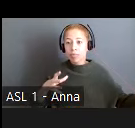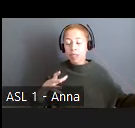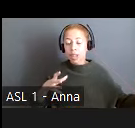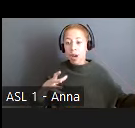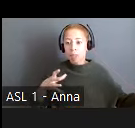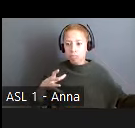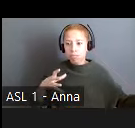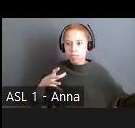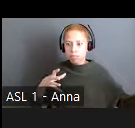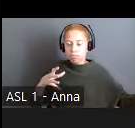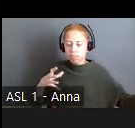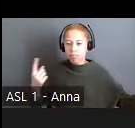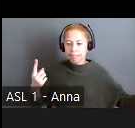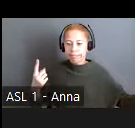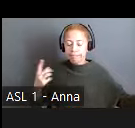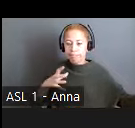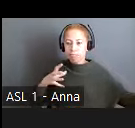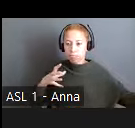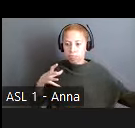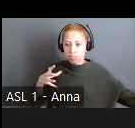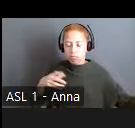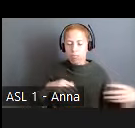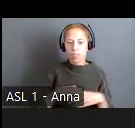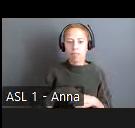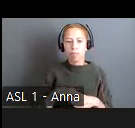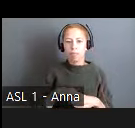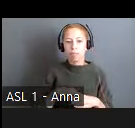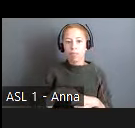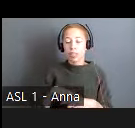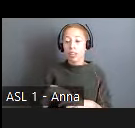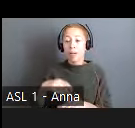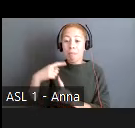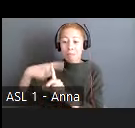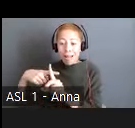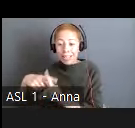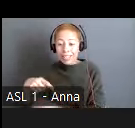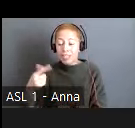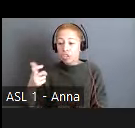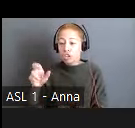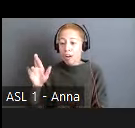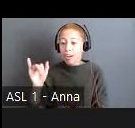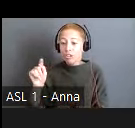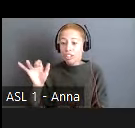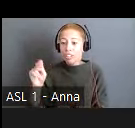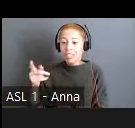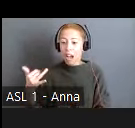more challenging. And by that, I mean, geriatricians are retiring, and we only have